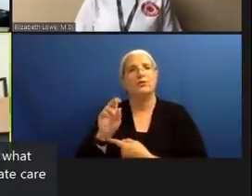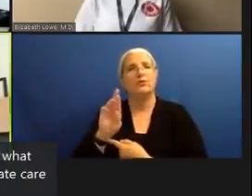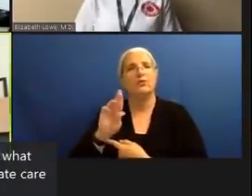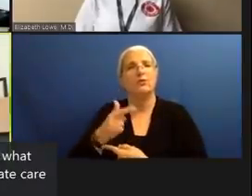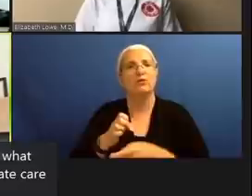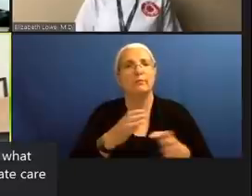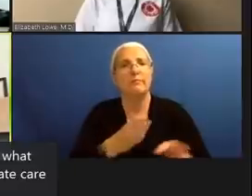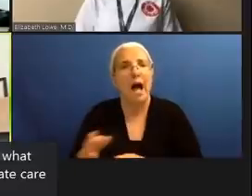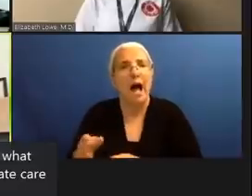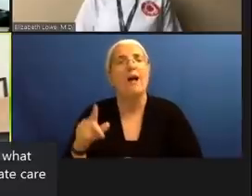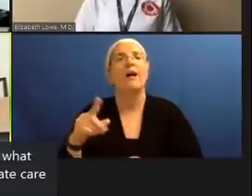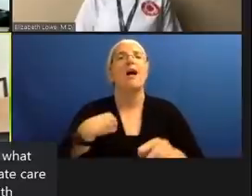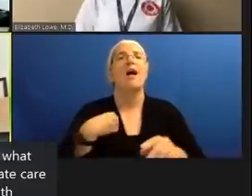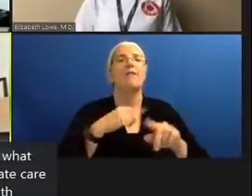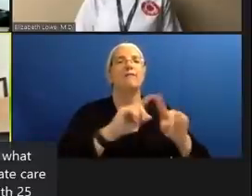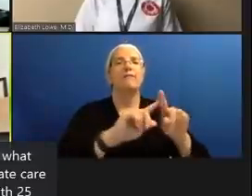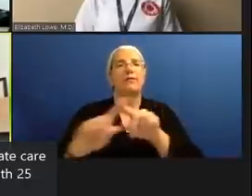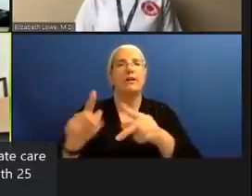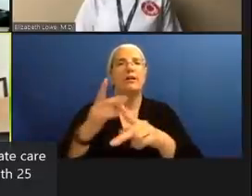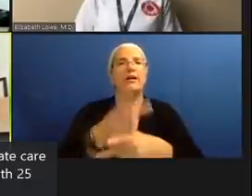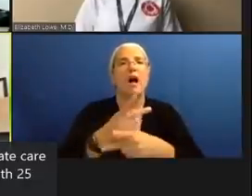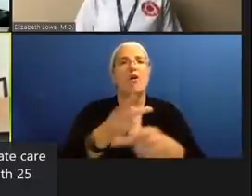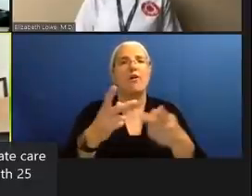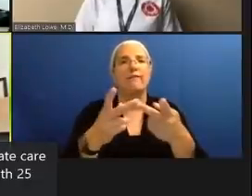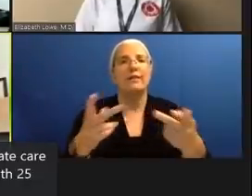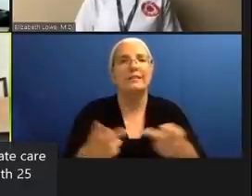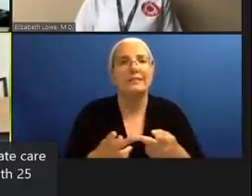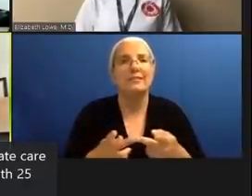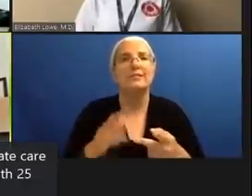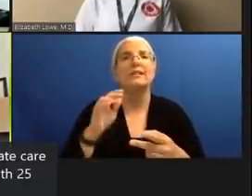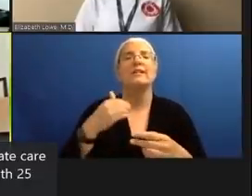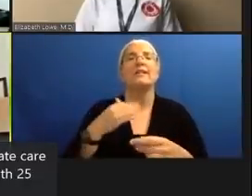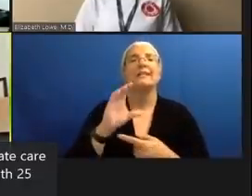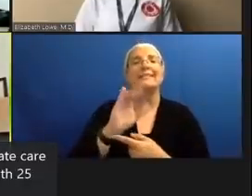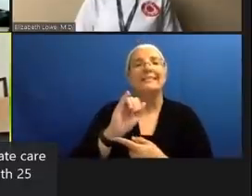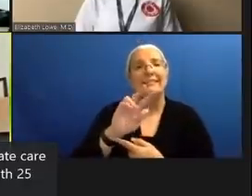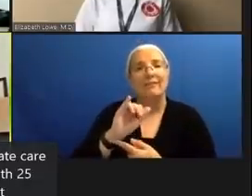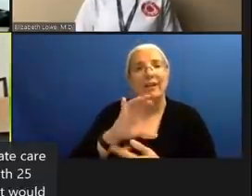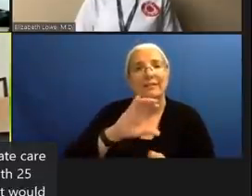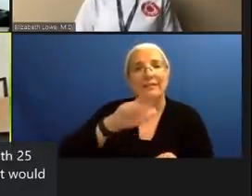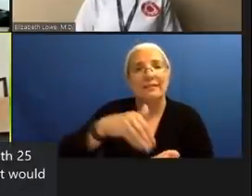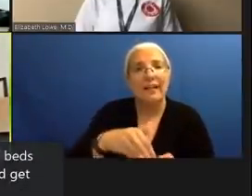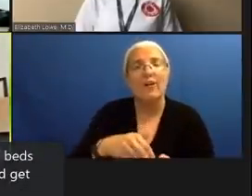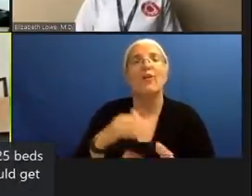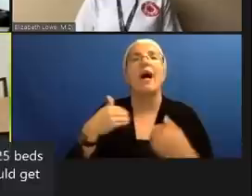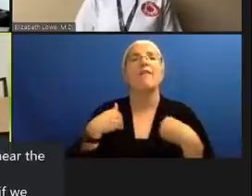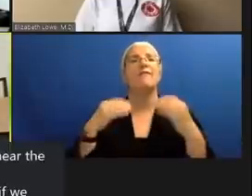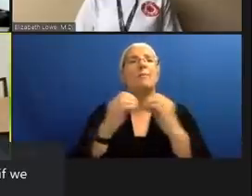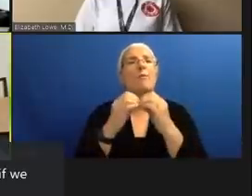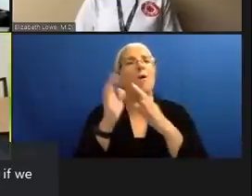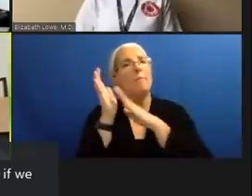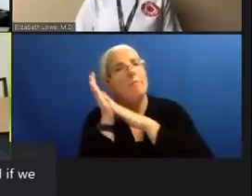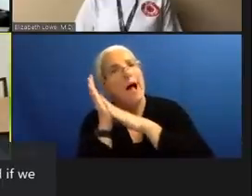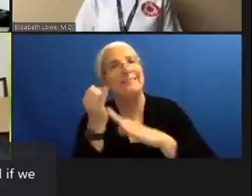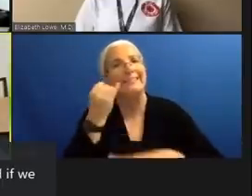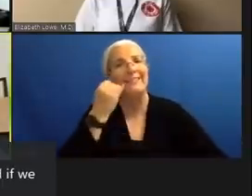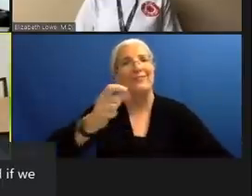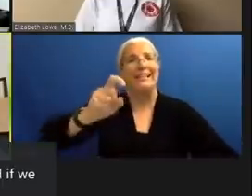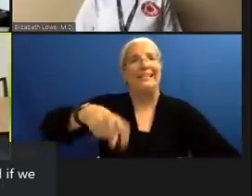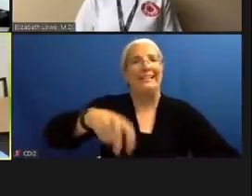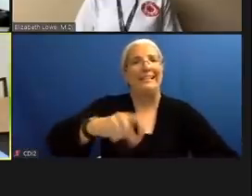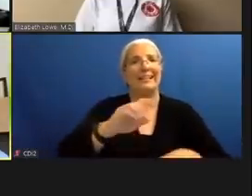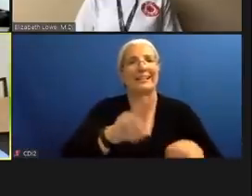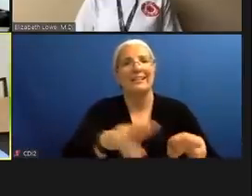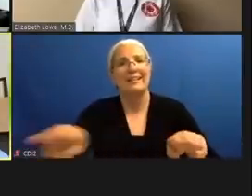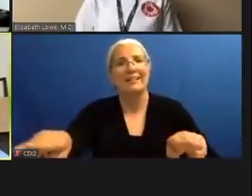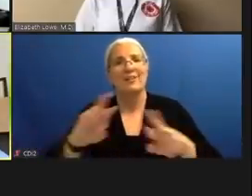to go. That everything is in place. It would get staffed if we started to need to fill that. And that can be expanded